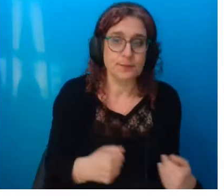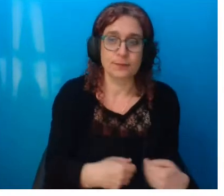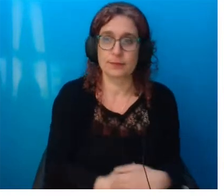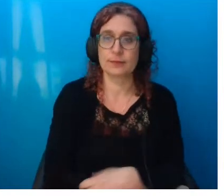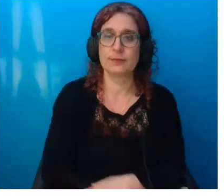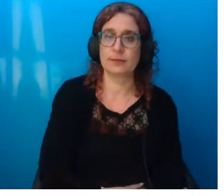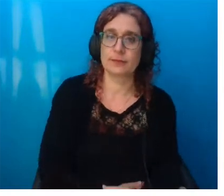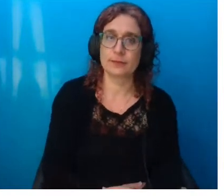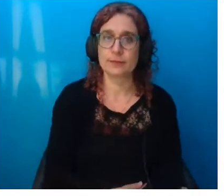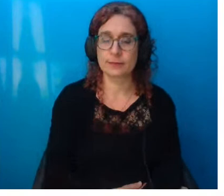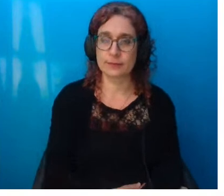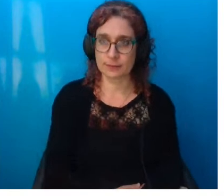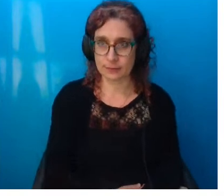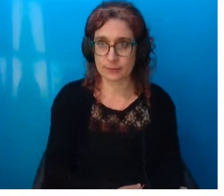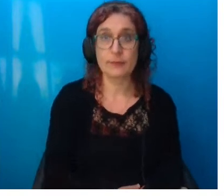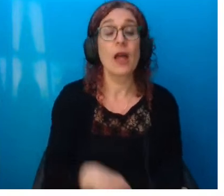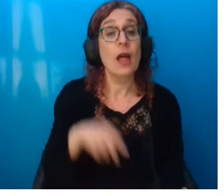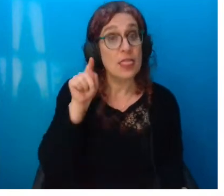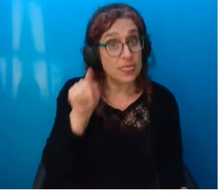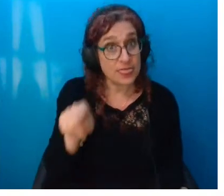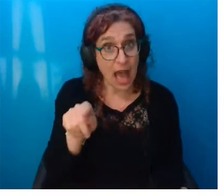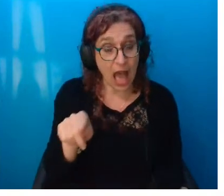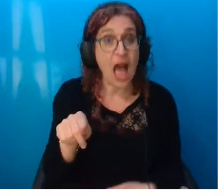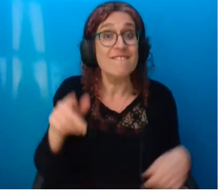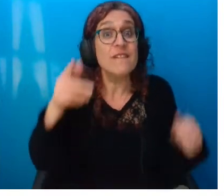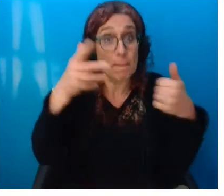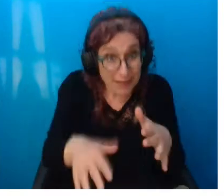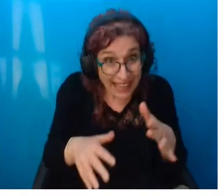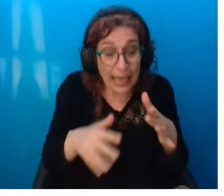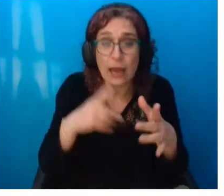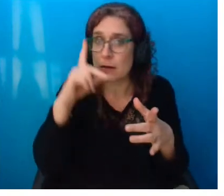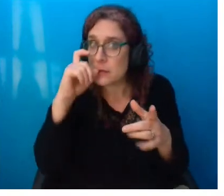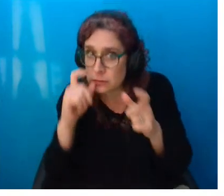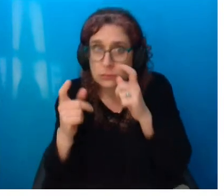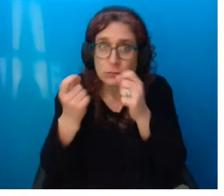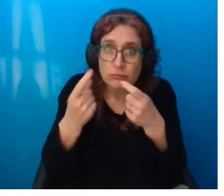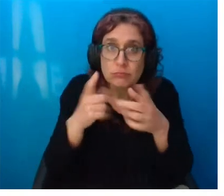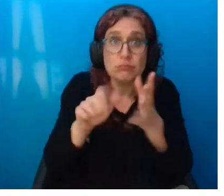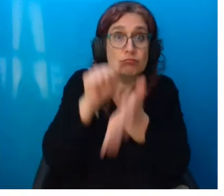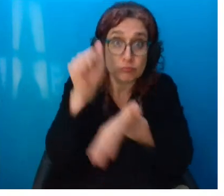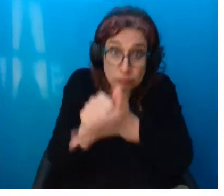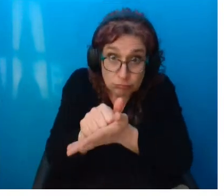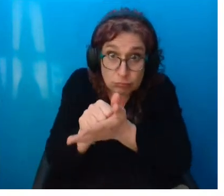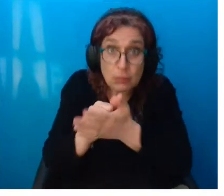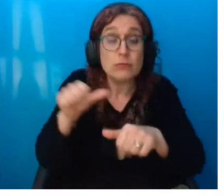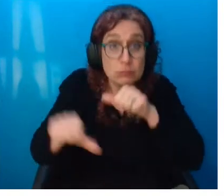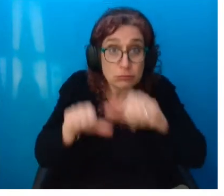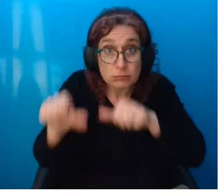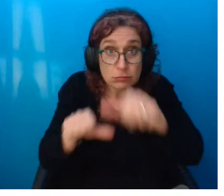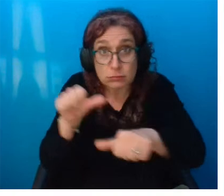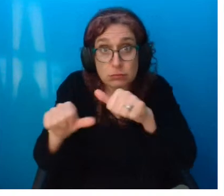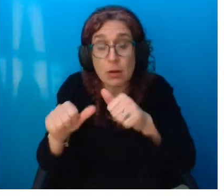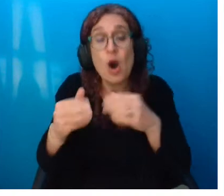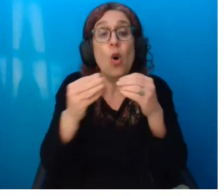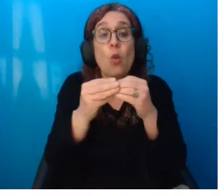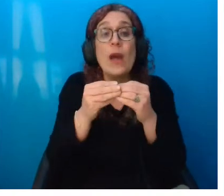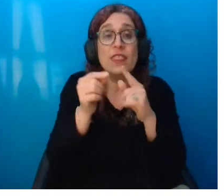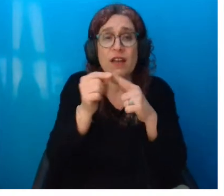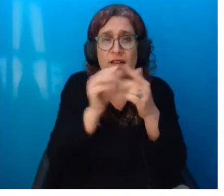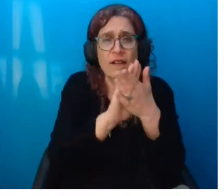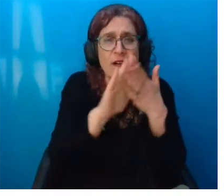And they are taking all their medications properly and regularly, with a failure to control their